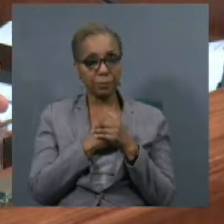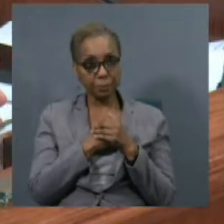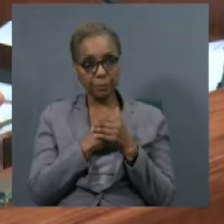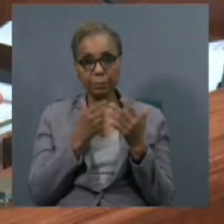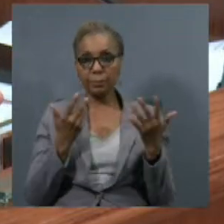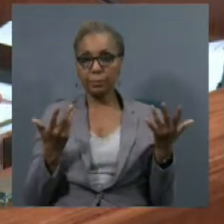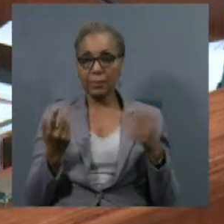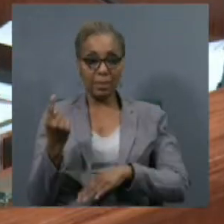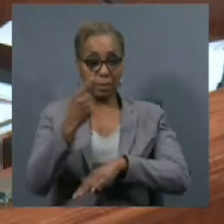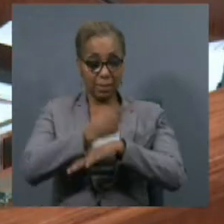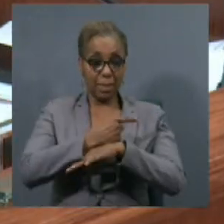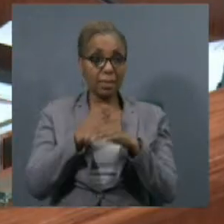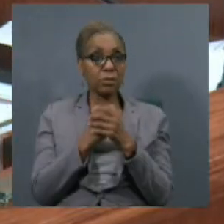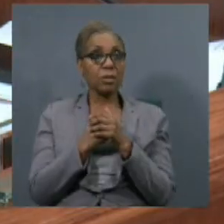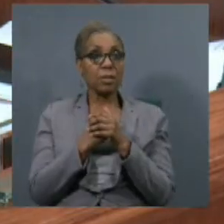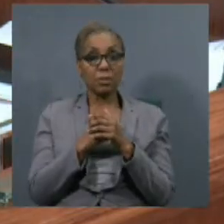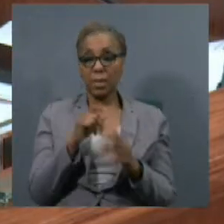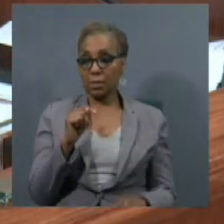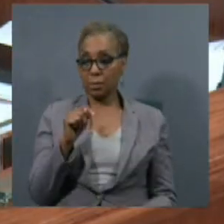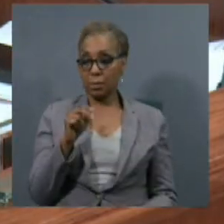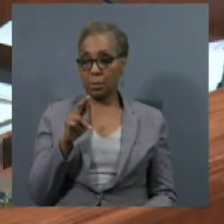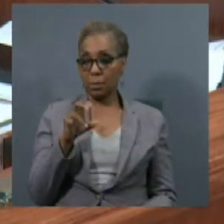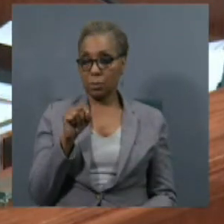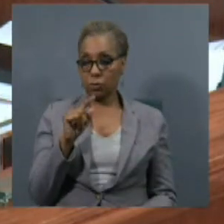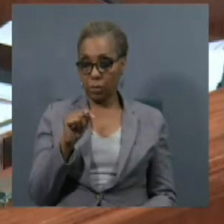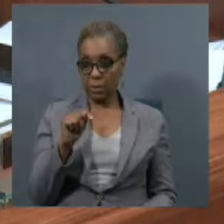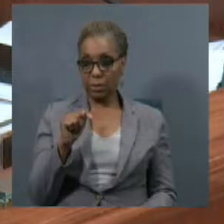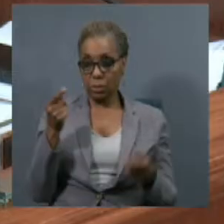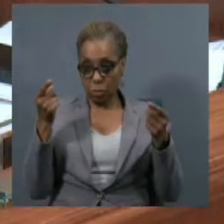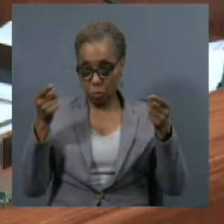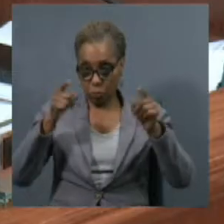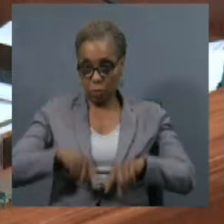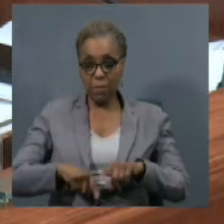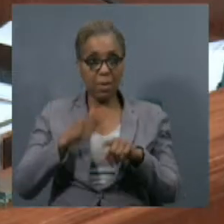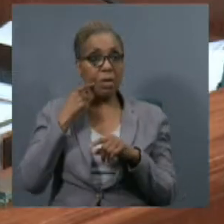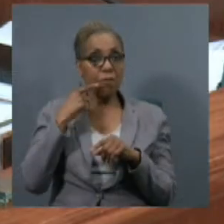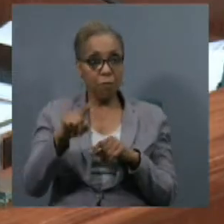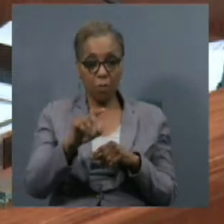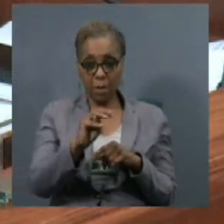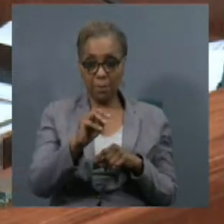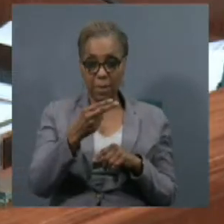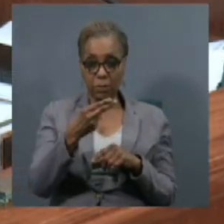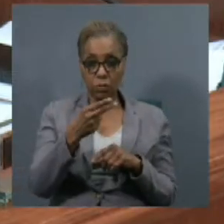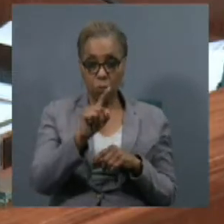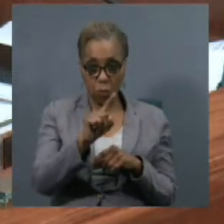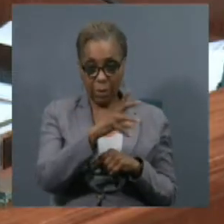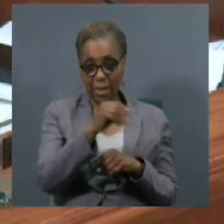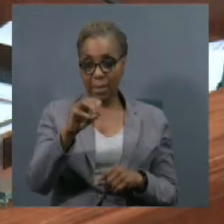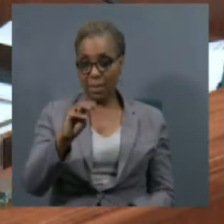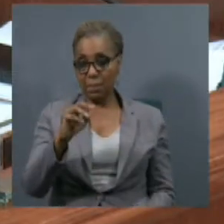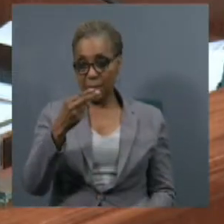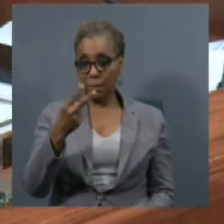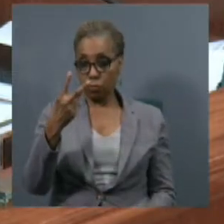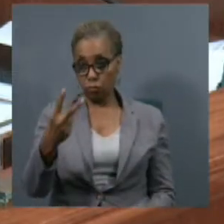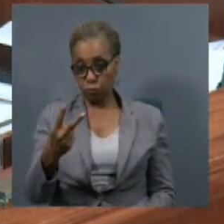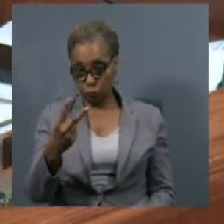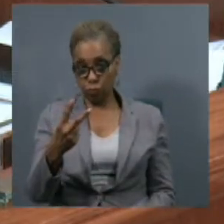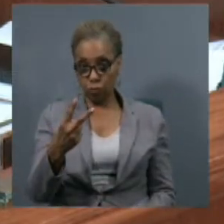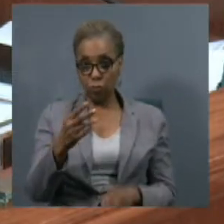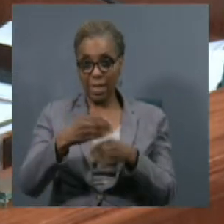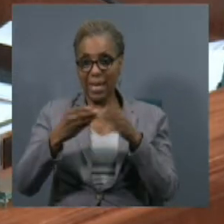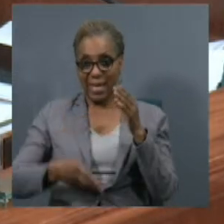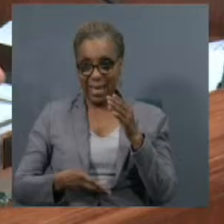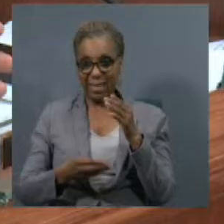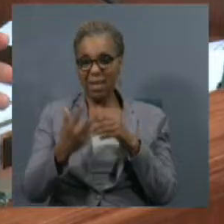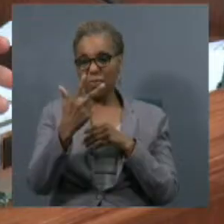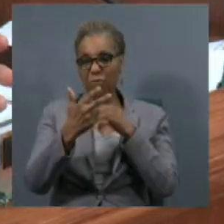there are the dates that the trust funds, trust agreements for MH1 and MH2 end, which is